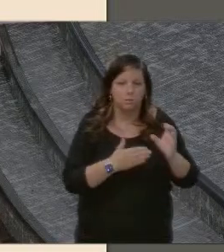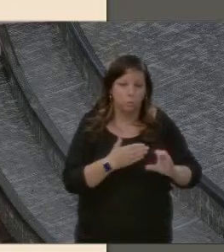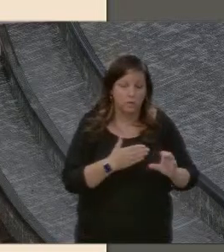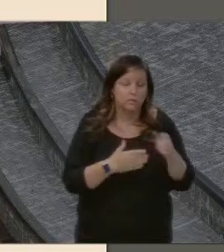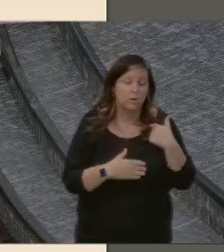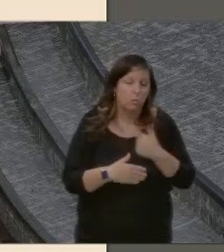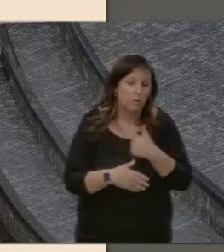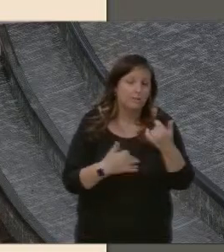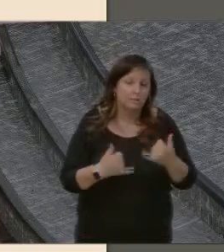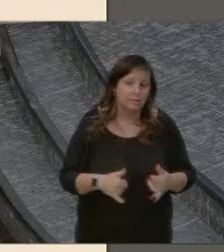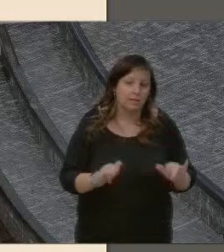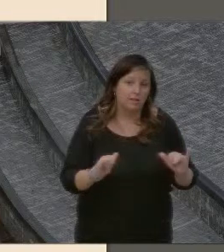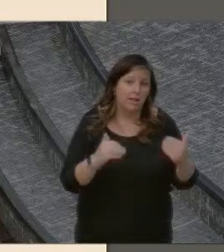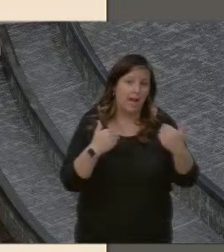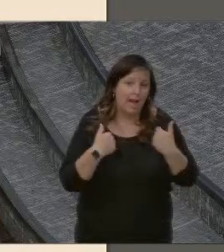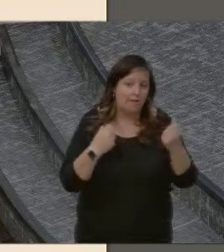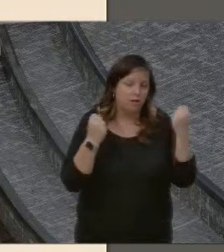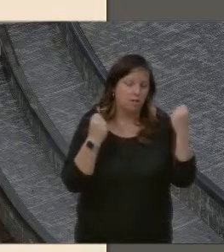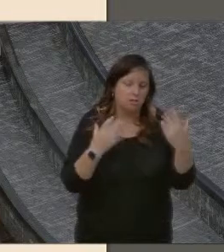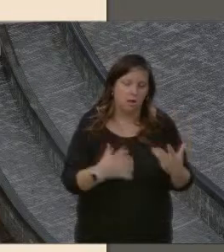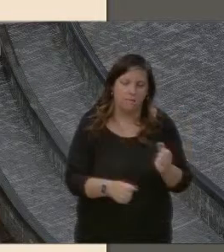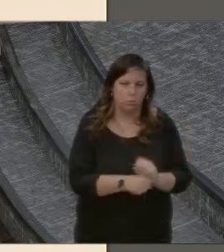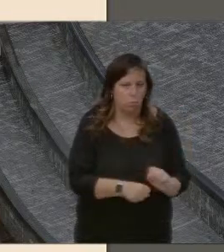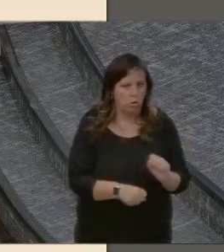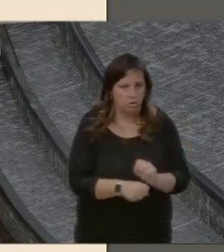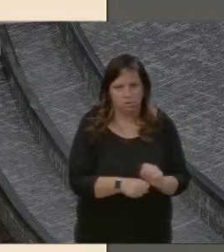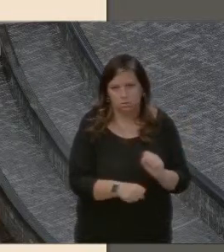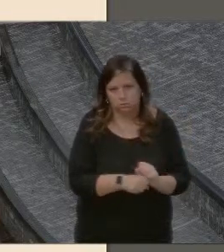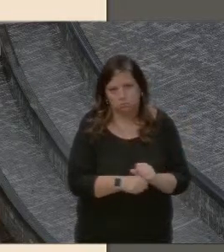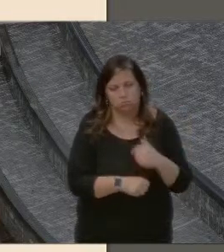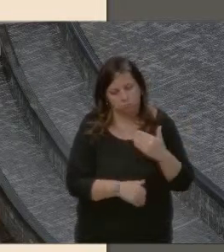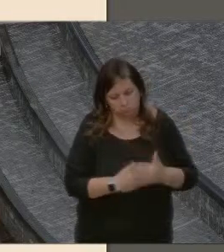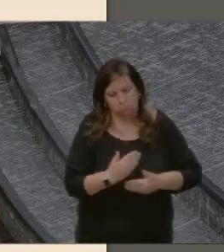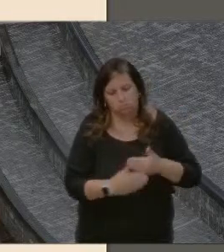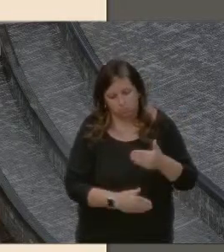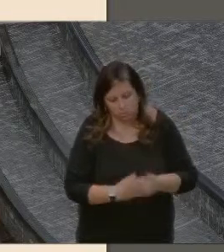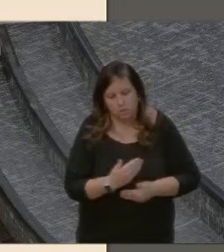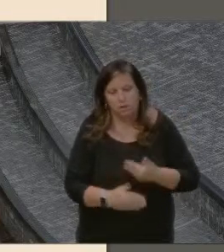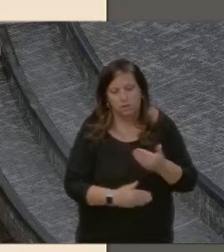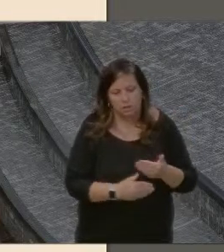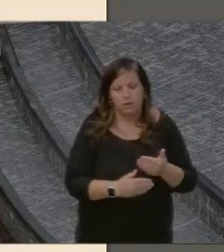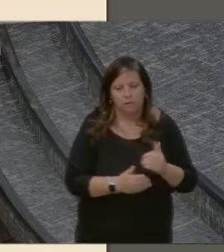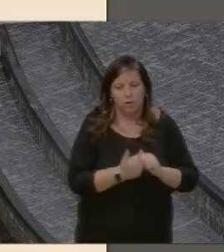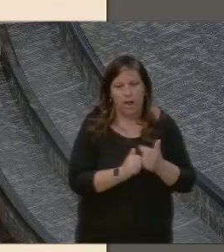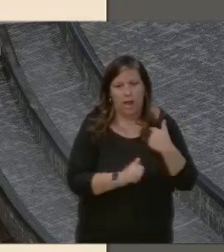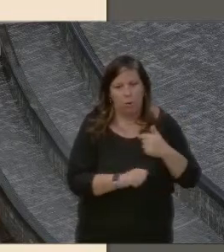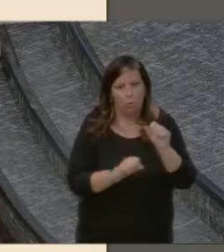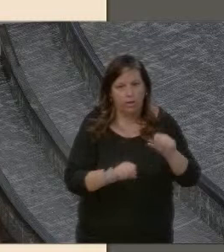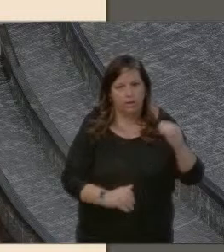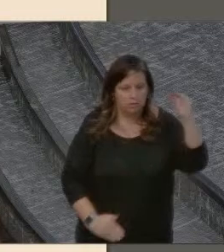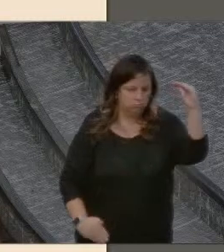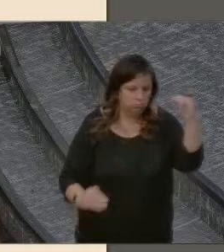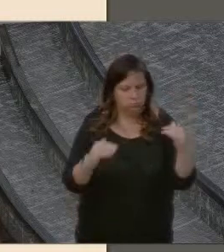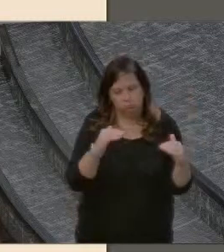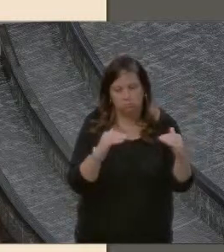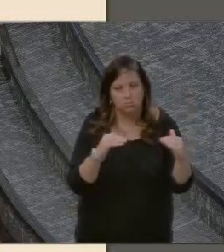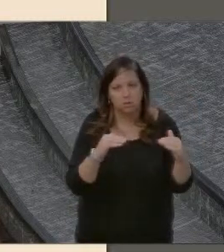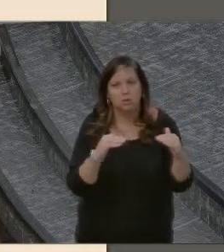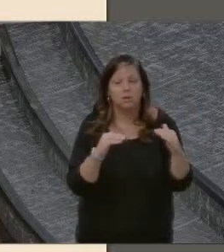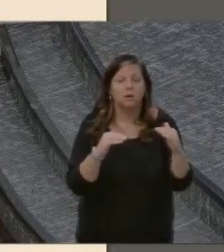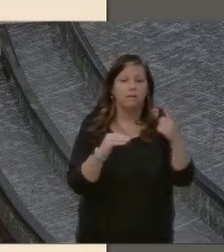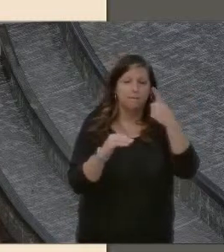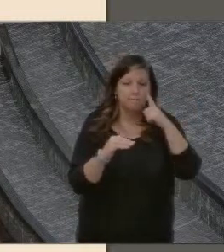we still have a lot of work to do in terms of disrupting racial inequality in exclusionary